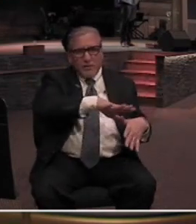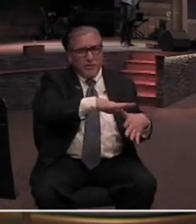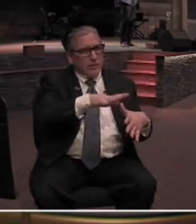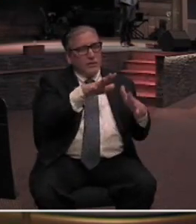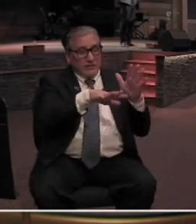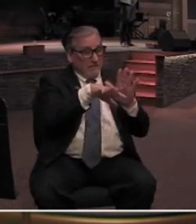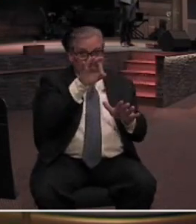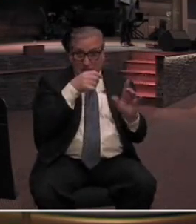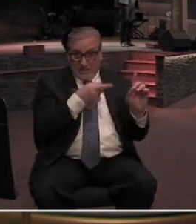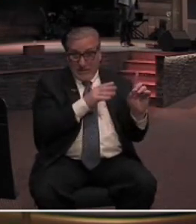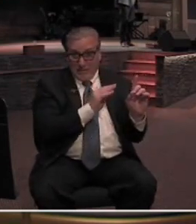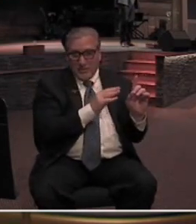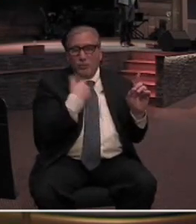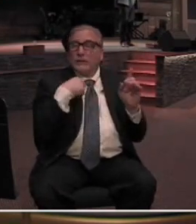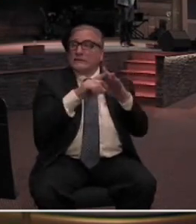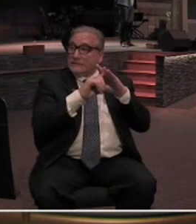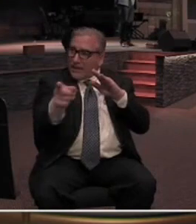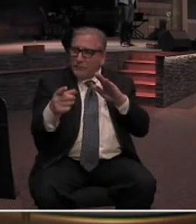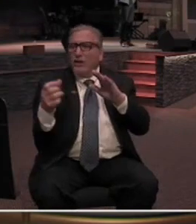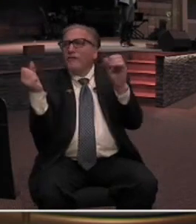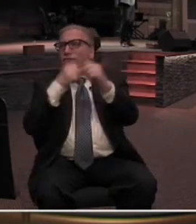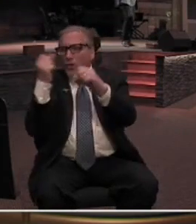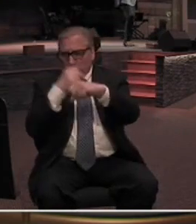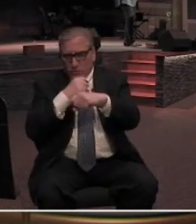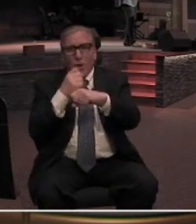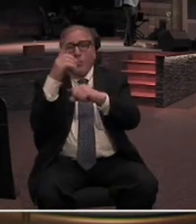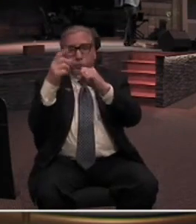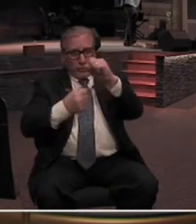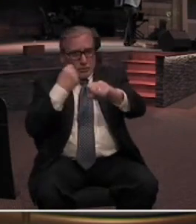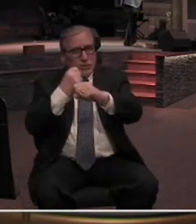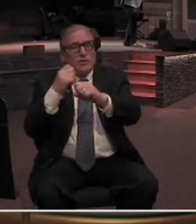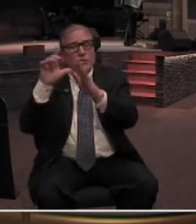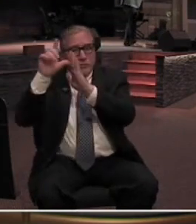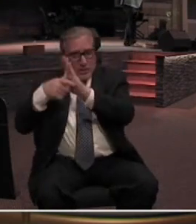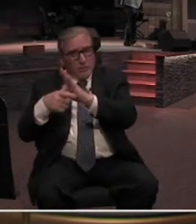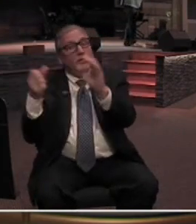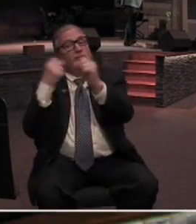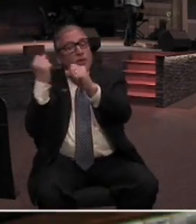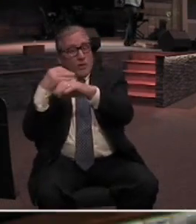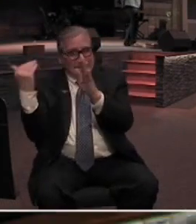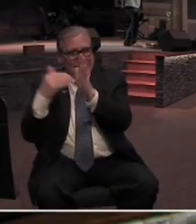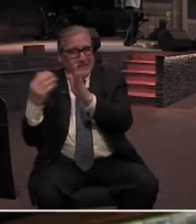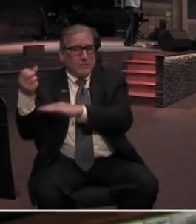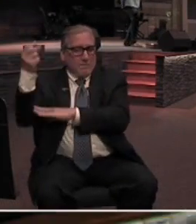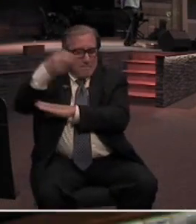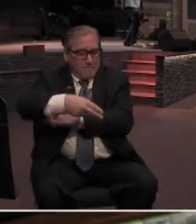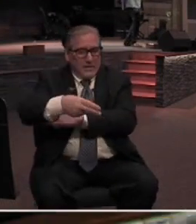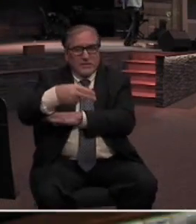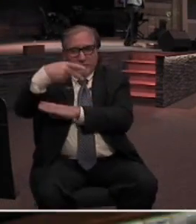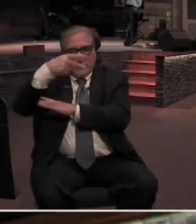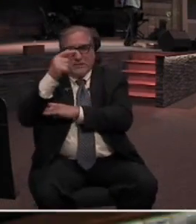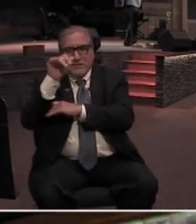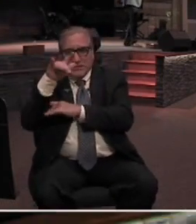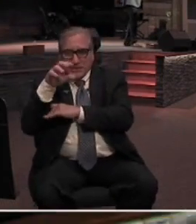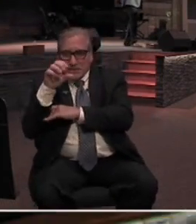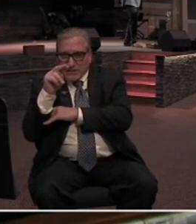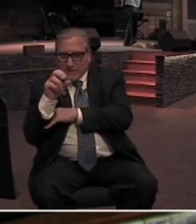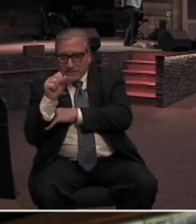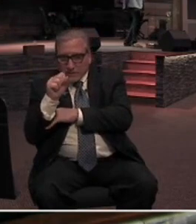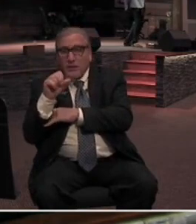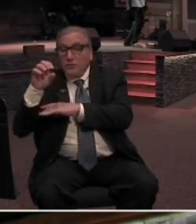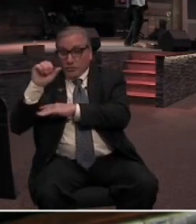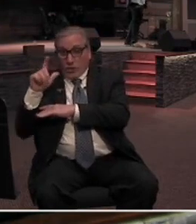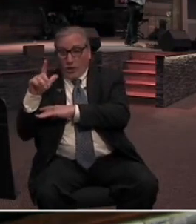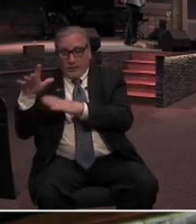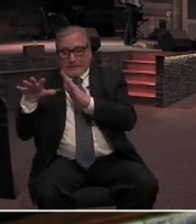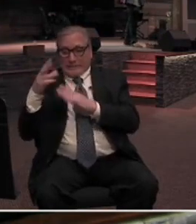again to the caves. Fought a year later, he fights the Philistines, takes a great defeat. Saul finds out he's there. David's on the run